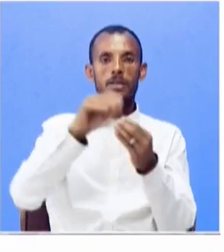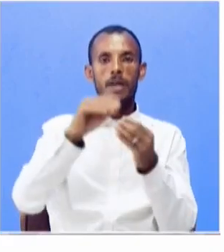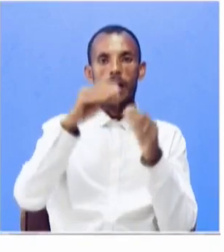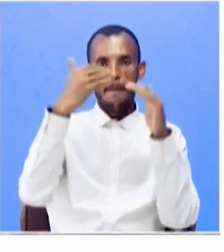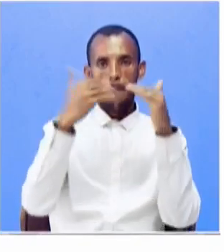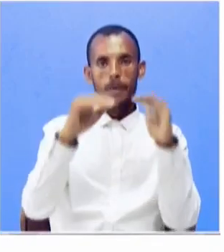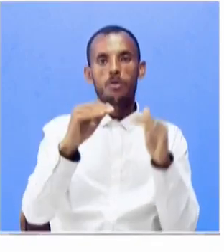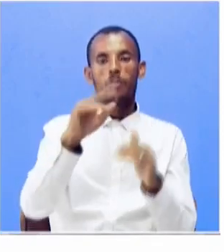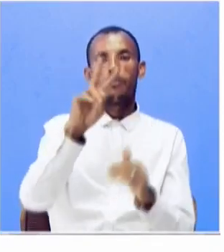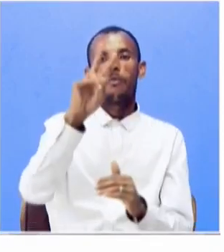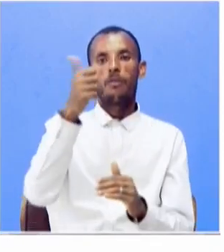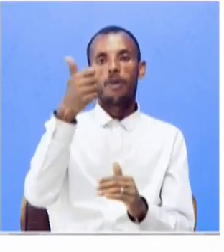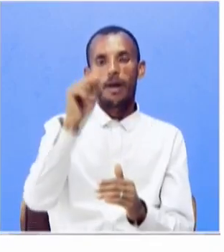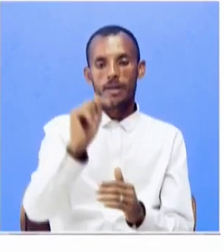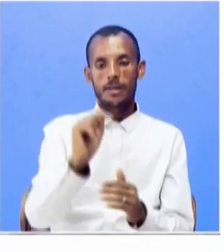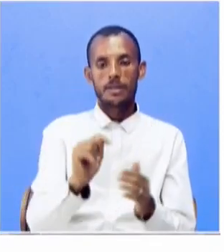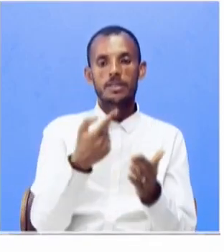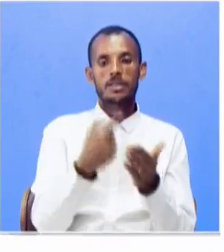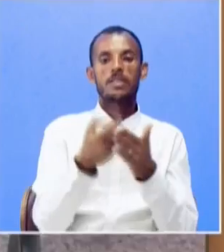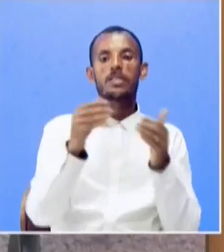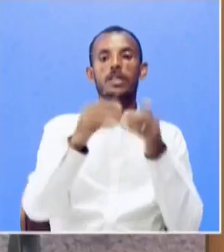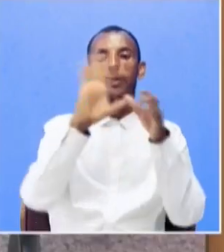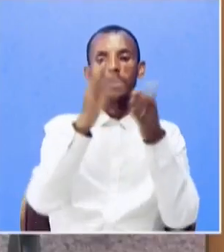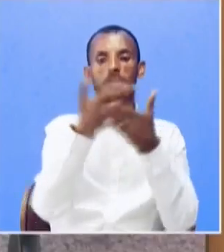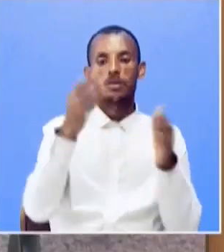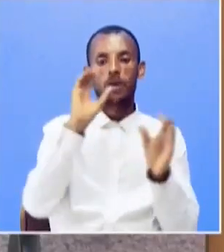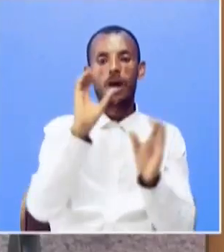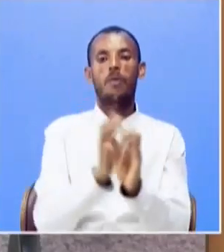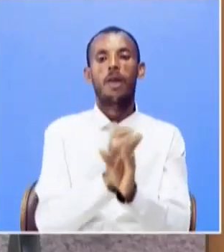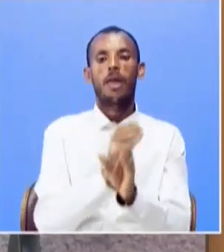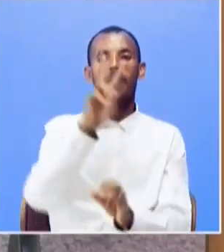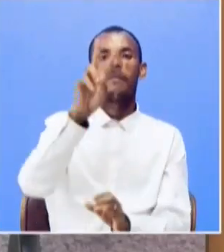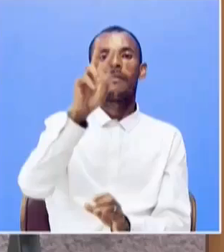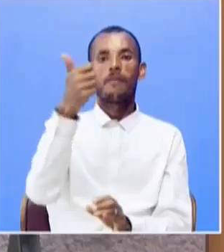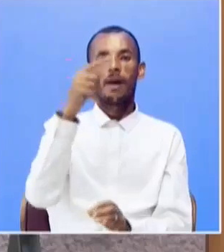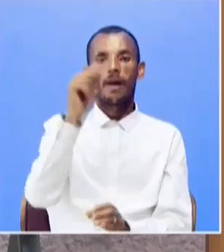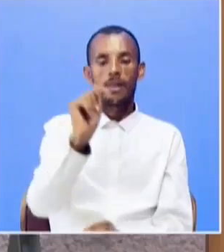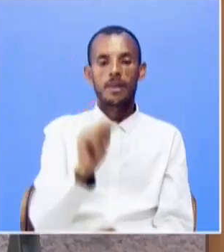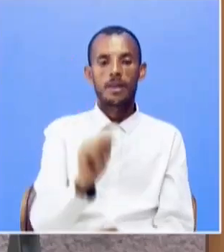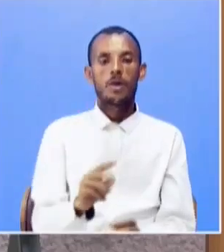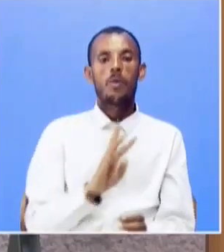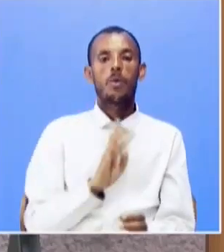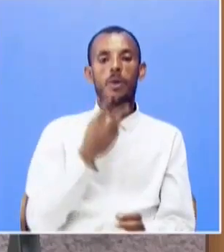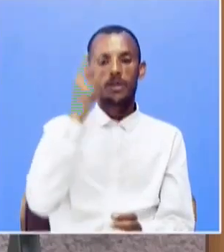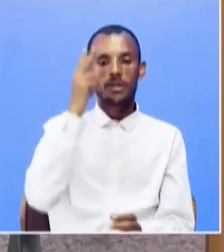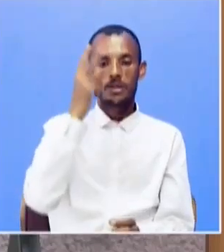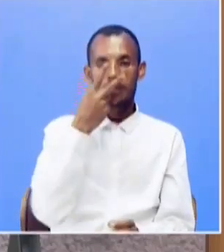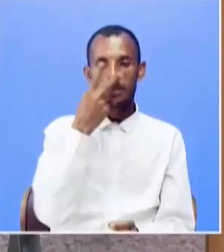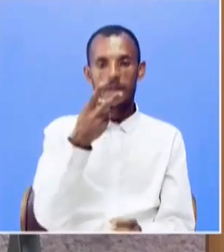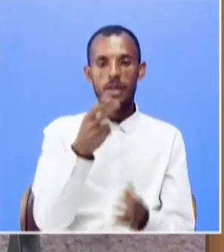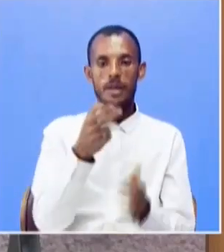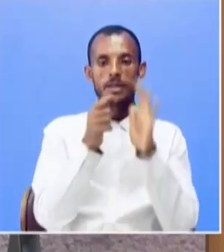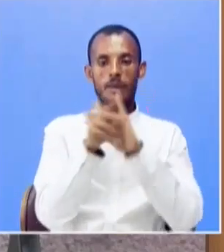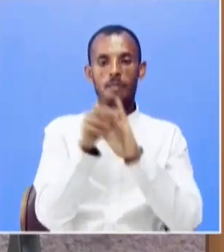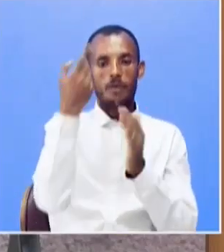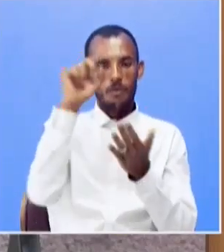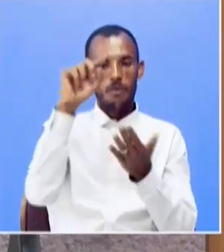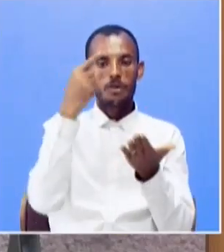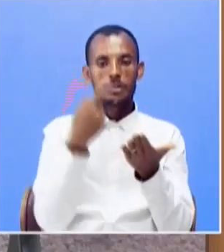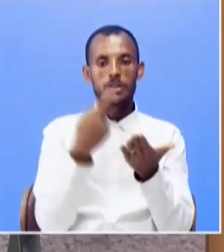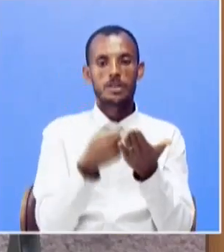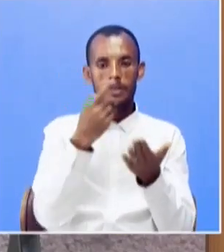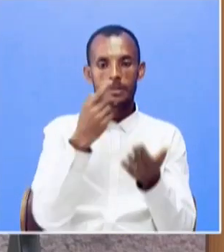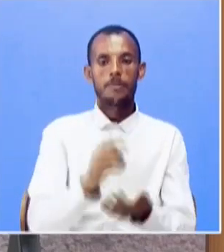watt. So these are the equations to calculate watt. So we'll see example for this.